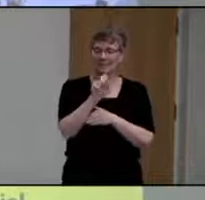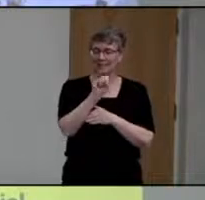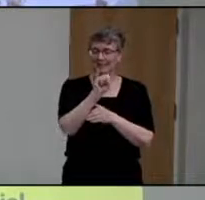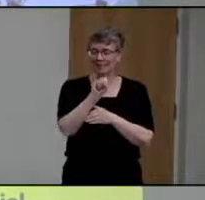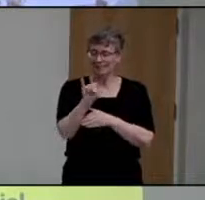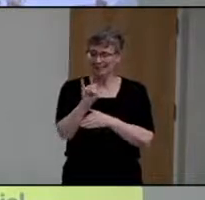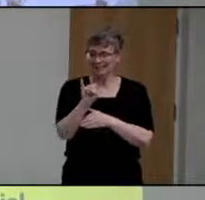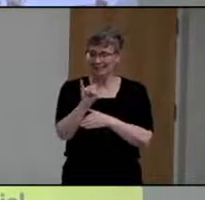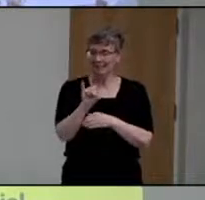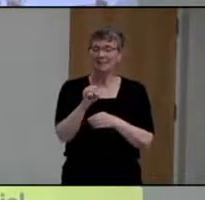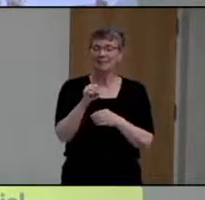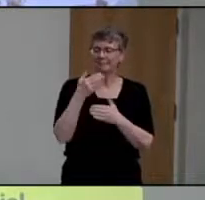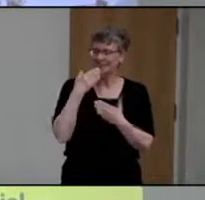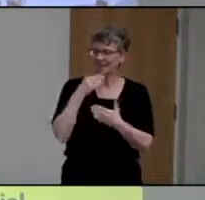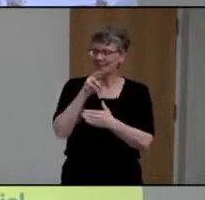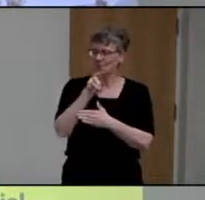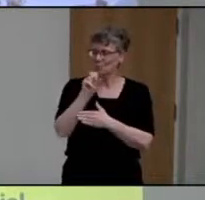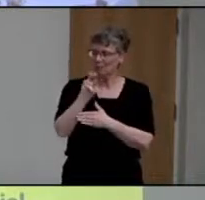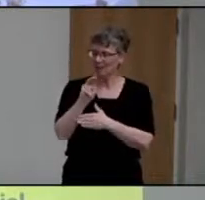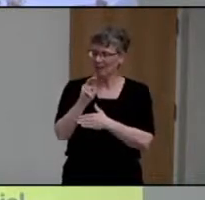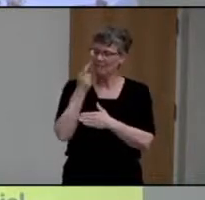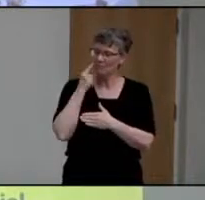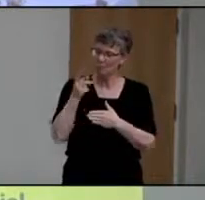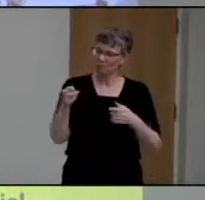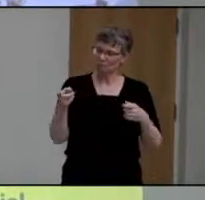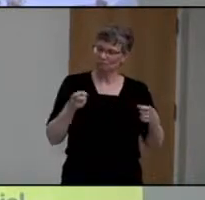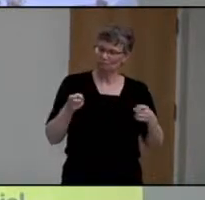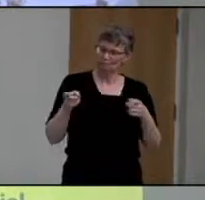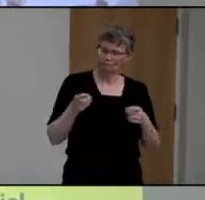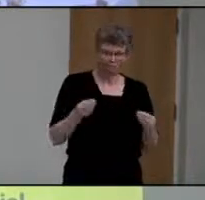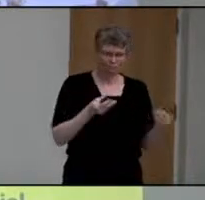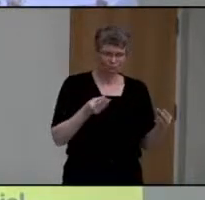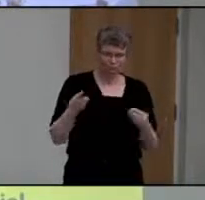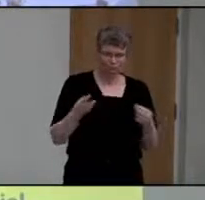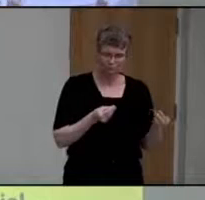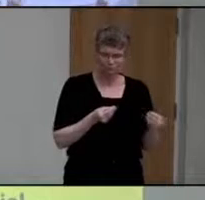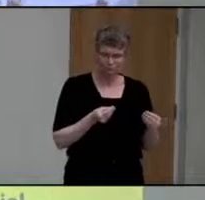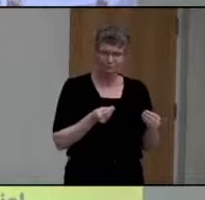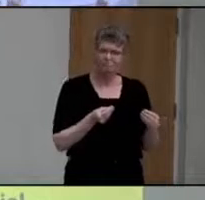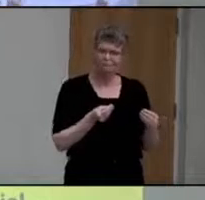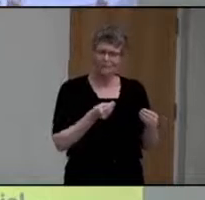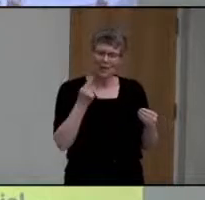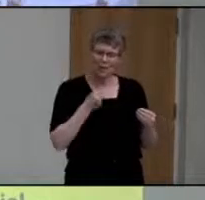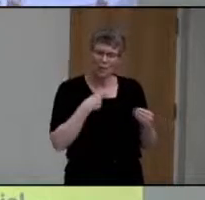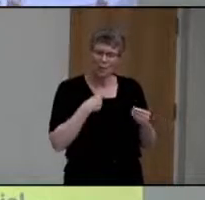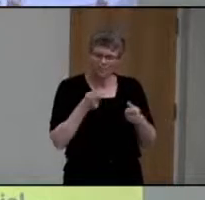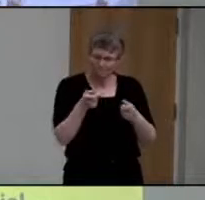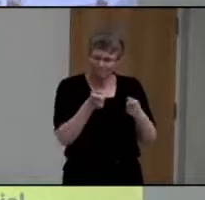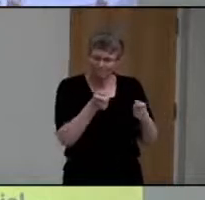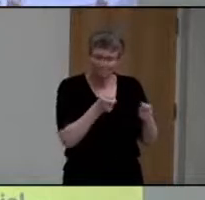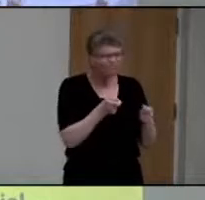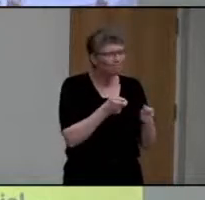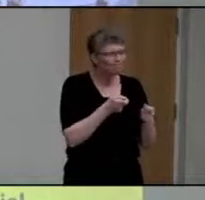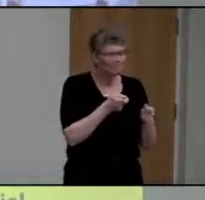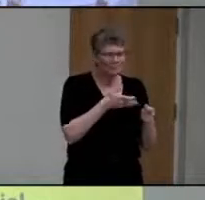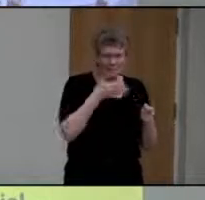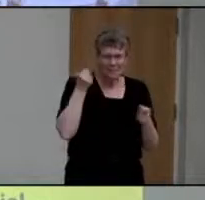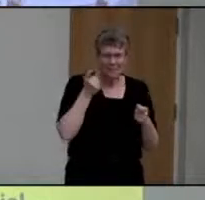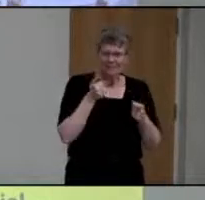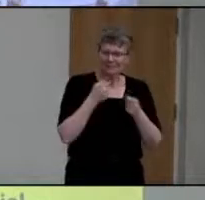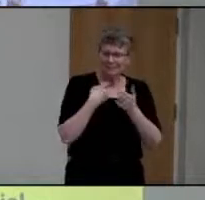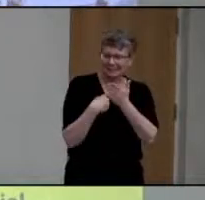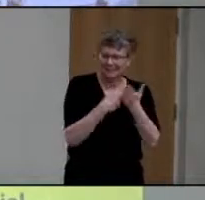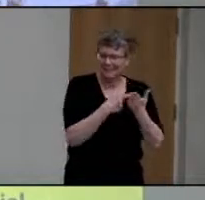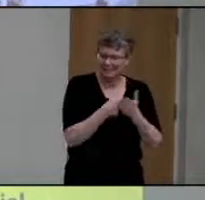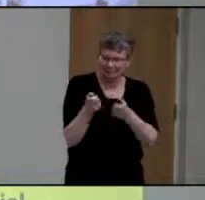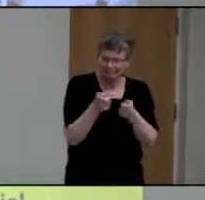thanks always for being here and bringing out the best in the conversation. You're a pro at this. Thank you